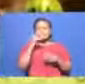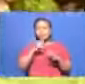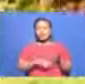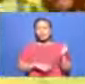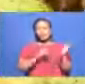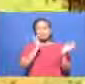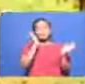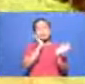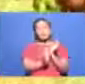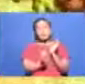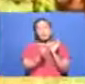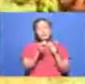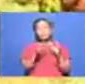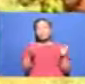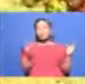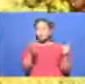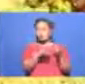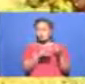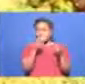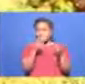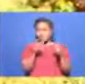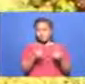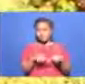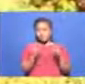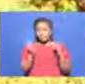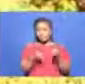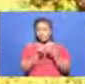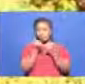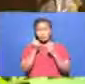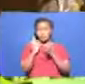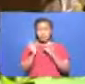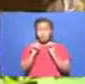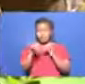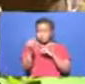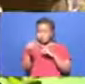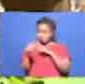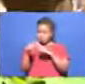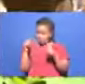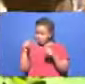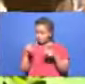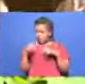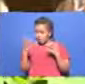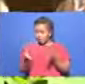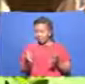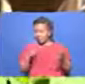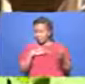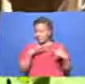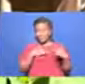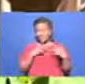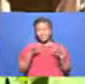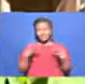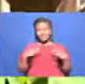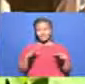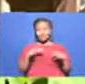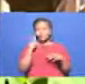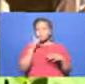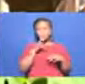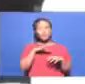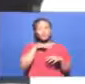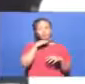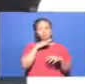dubbed Khusola is invoked in the event one takes the life of another person or they are considered murderers, which means they are seen as